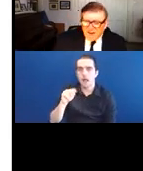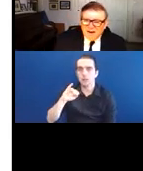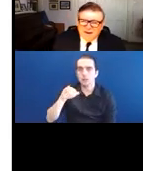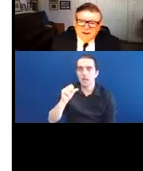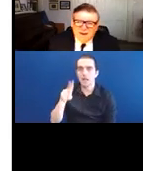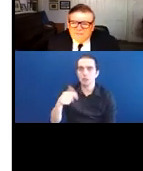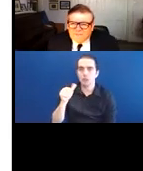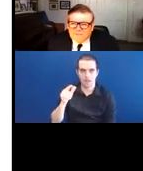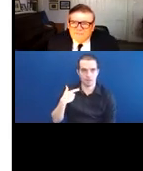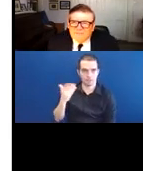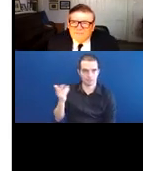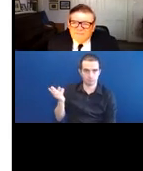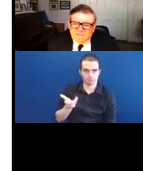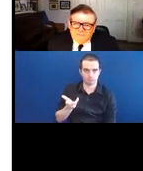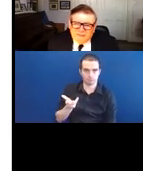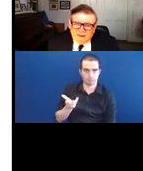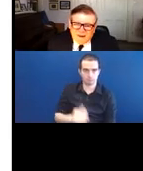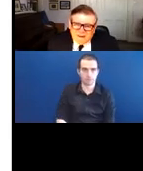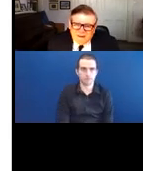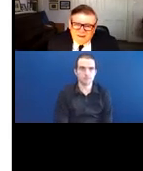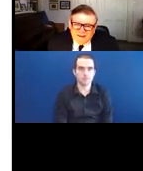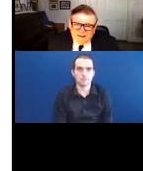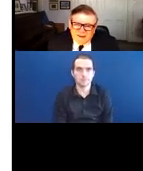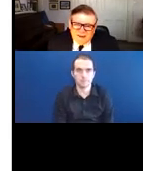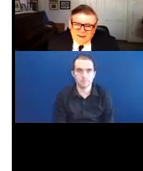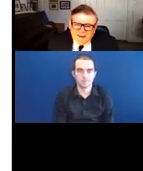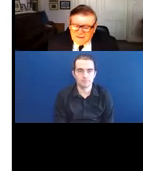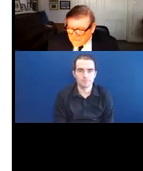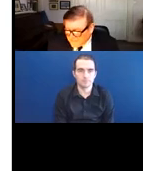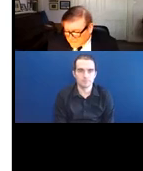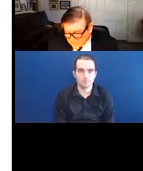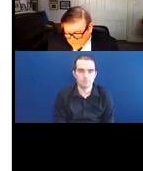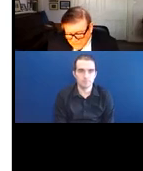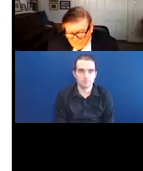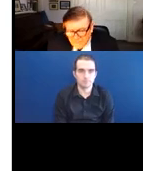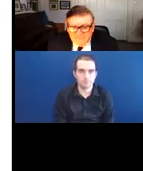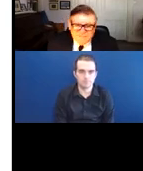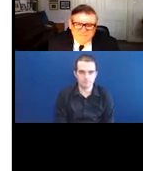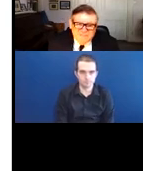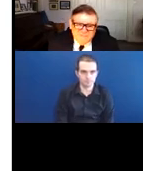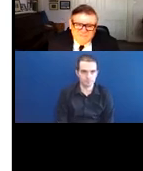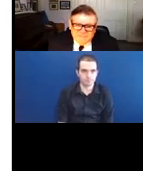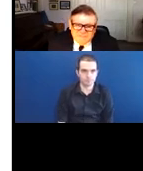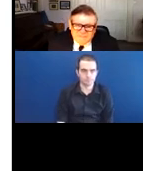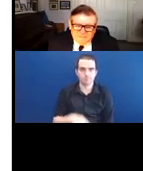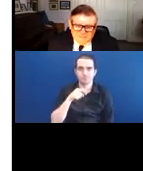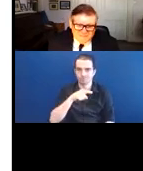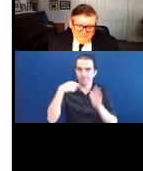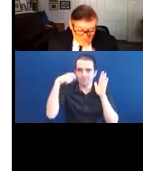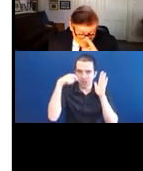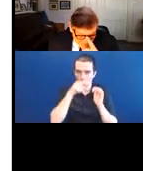impacts on all your decisions, and this could be small decision like what to